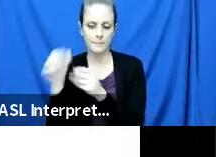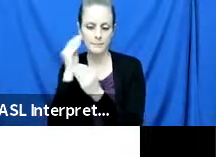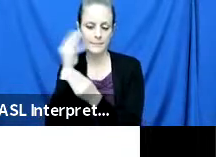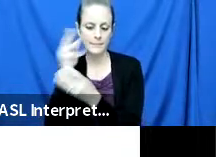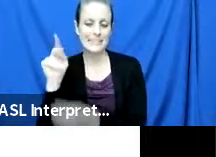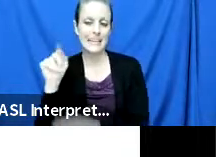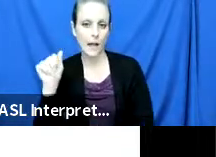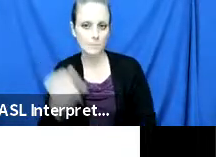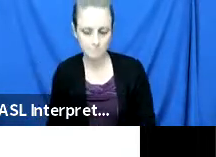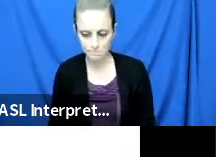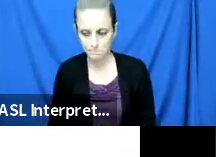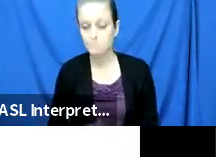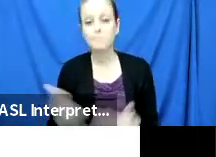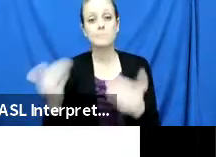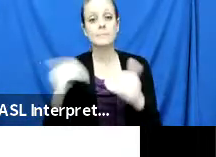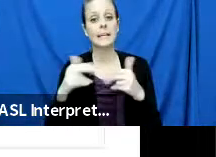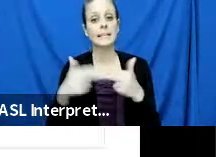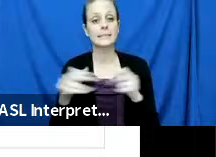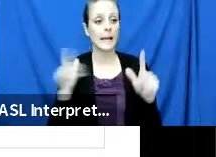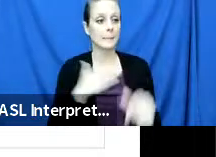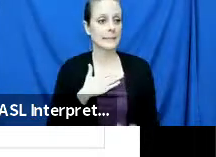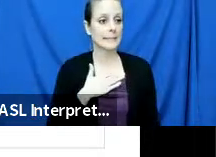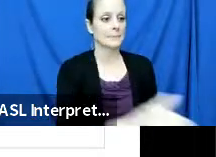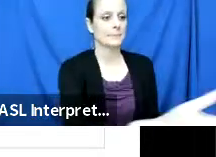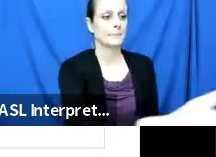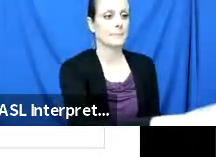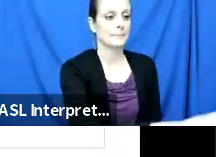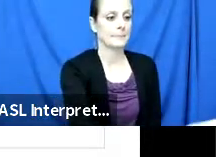data. Next slide, please.